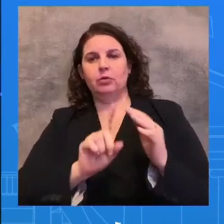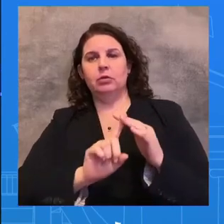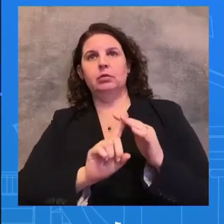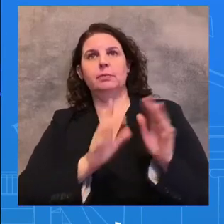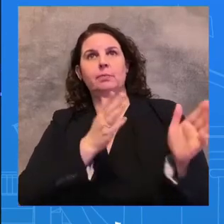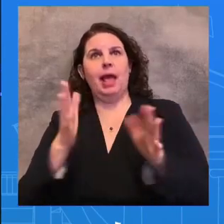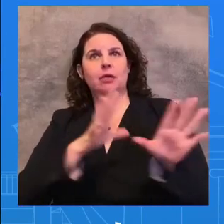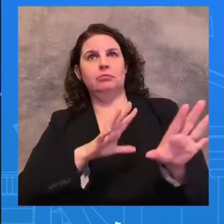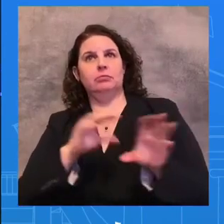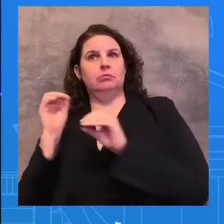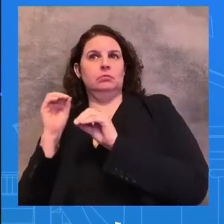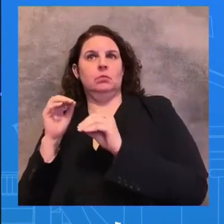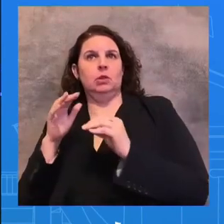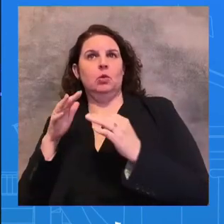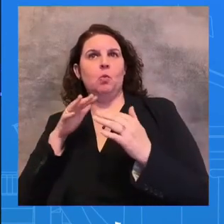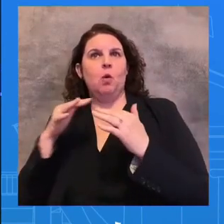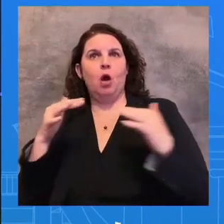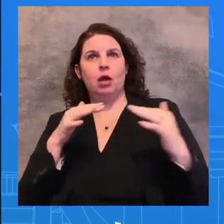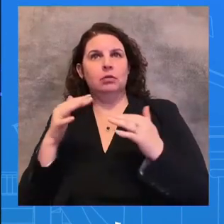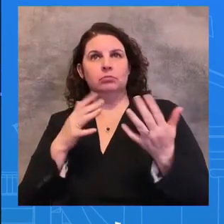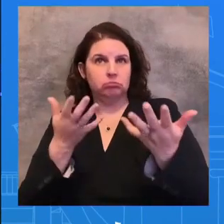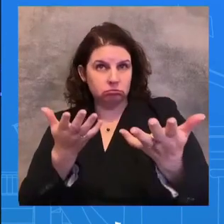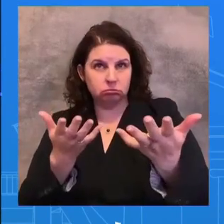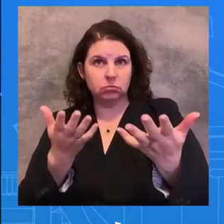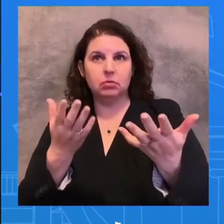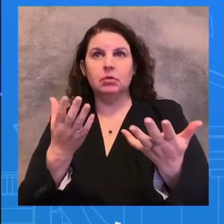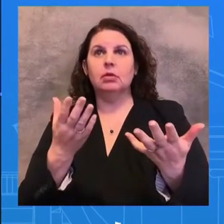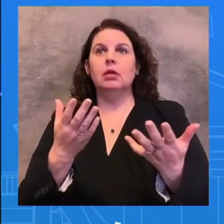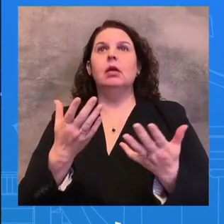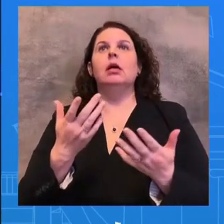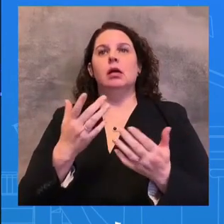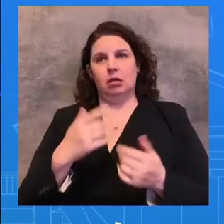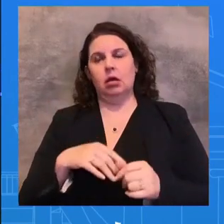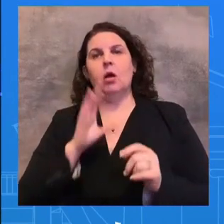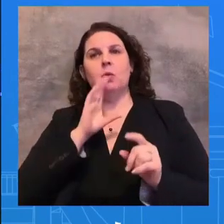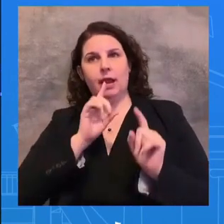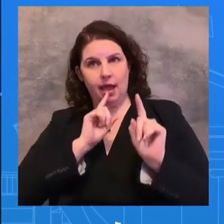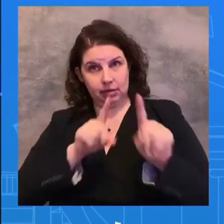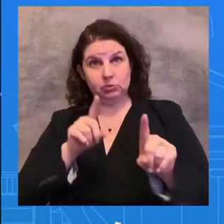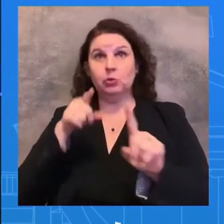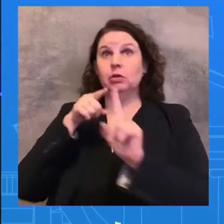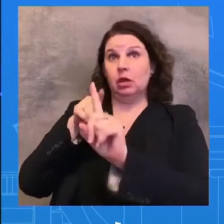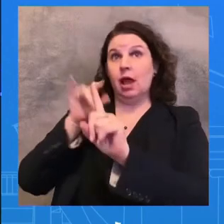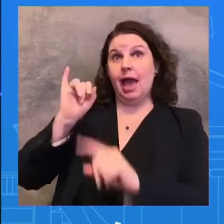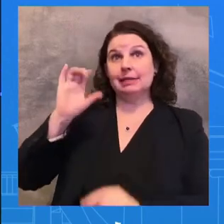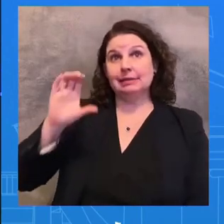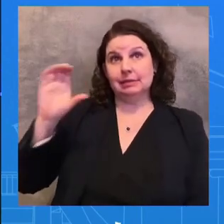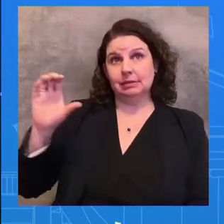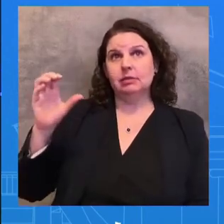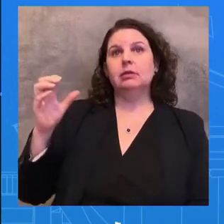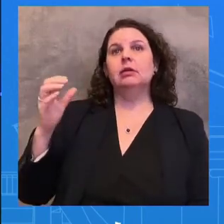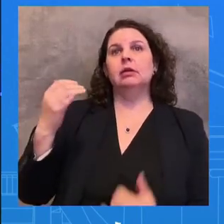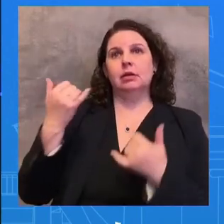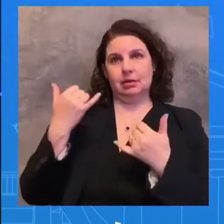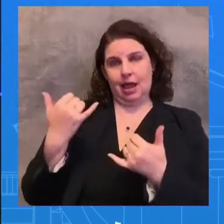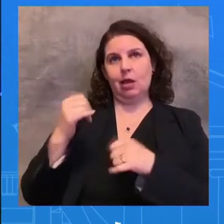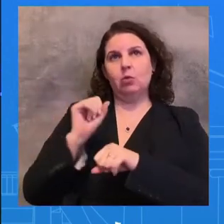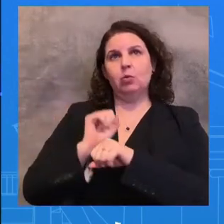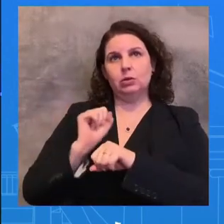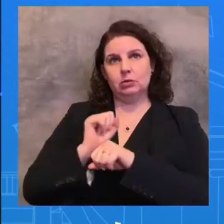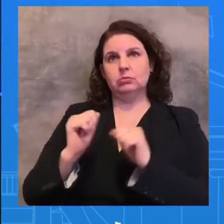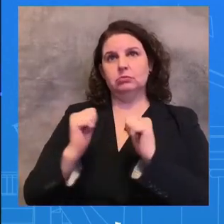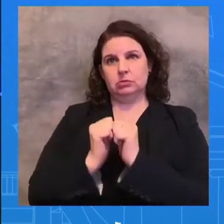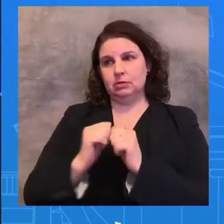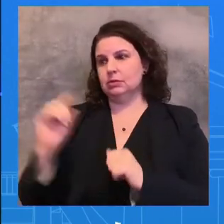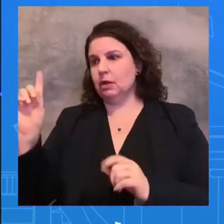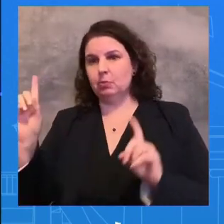question related to the ICC, we're in consultations on a bipartisan, bicameral basis with the Hill on all of the options for how to respond to what the